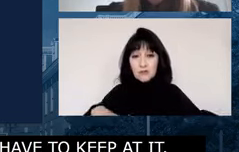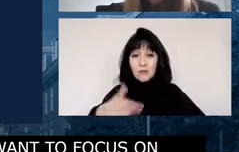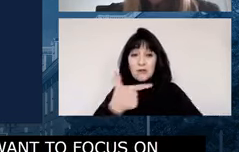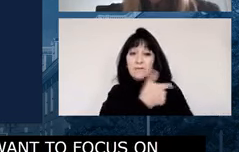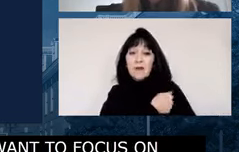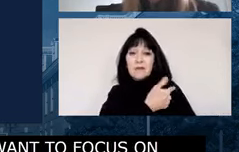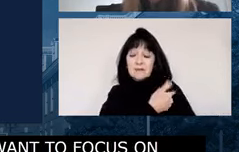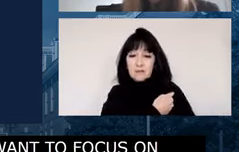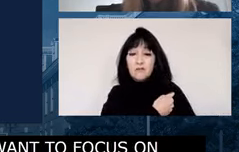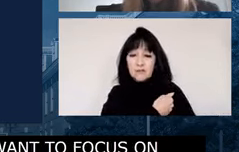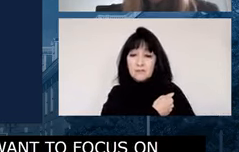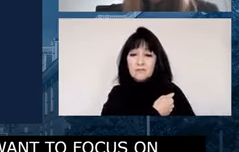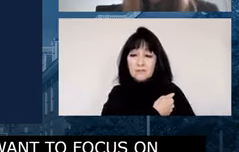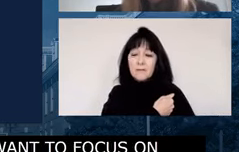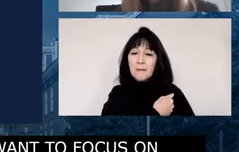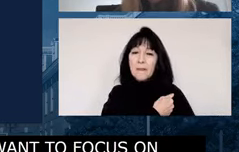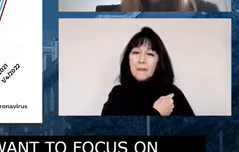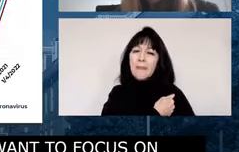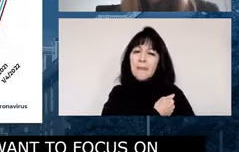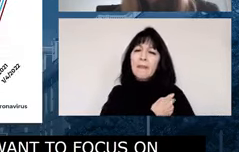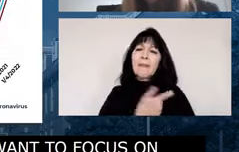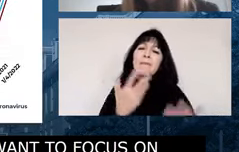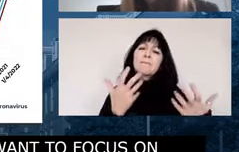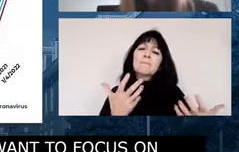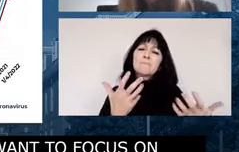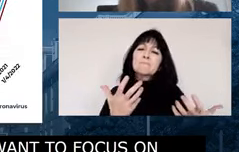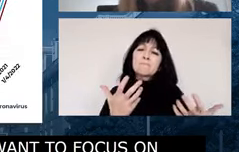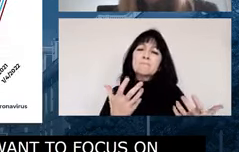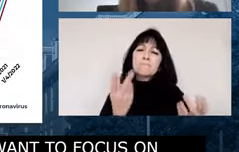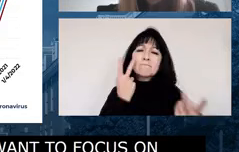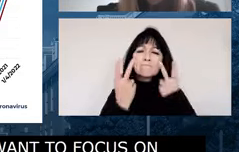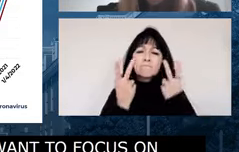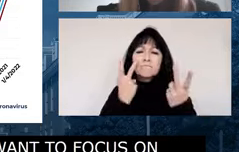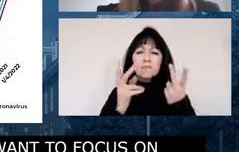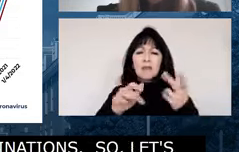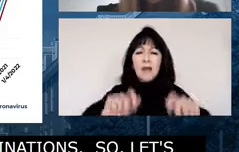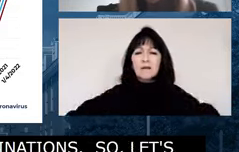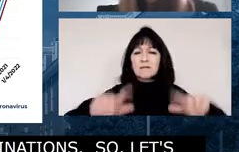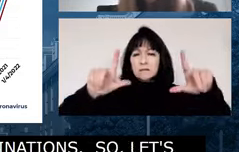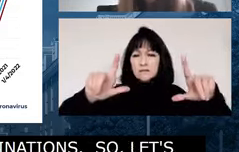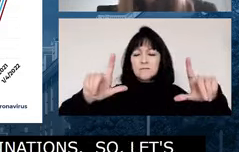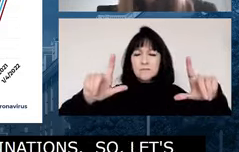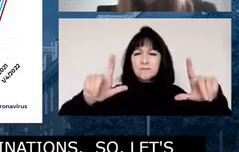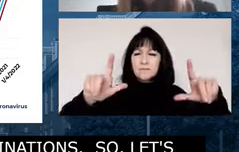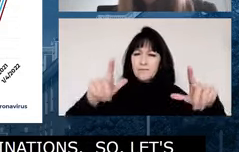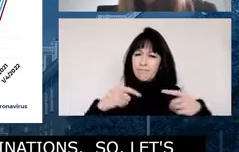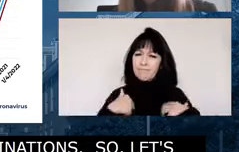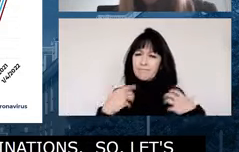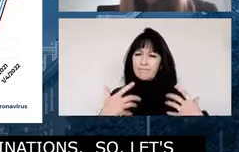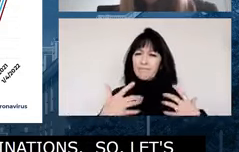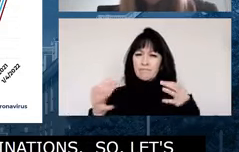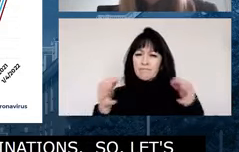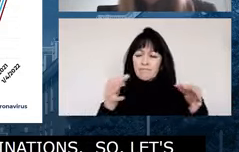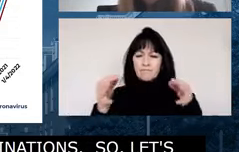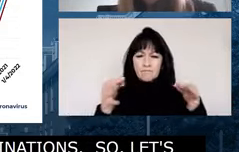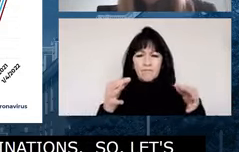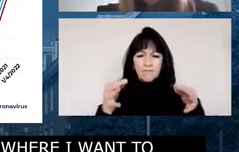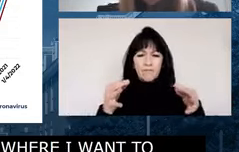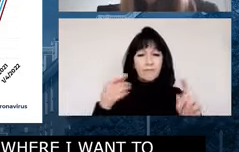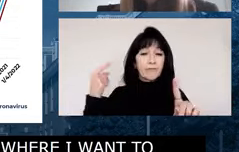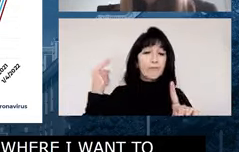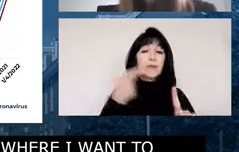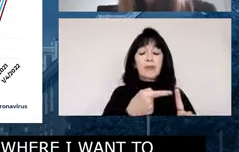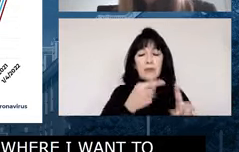vaccinations. So let's get started with the next slide, where I want to start with the data around pediatric